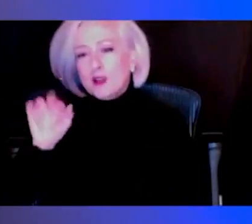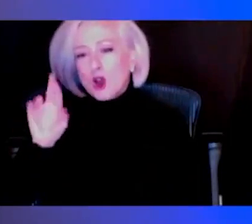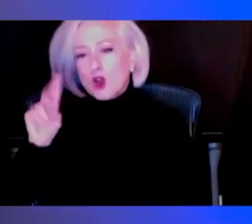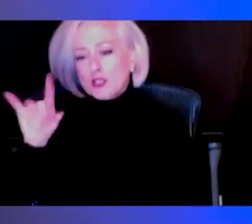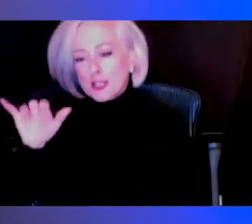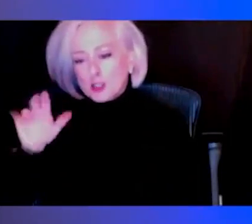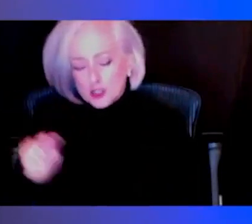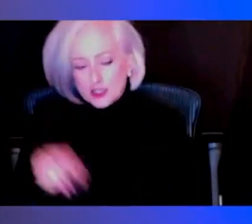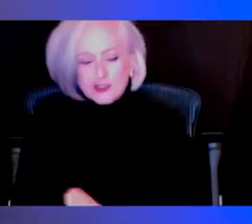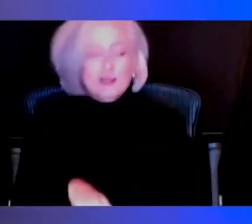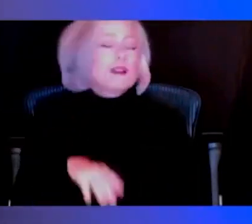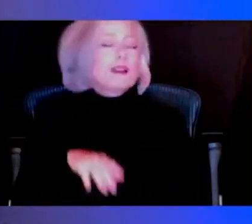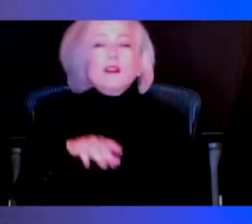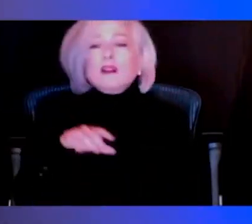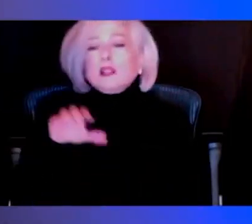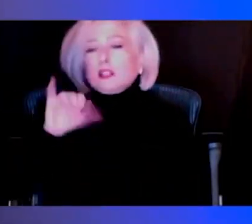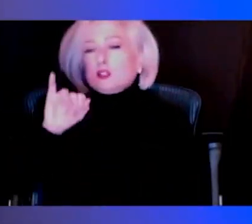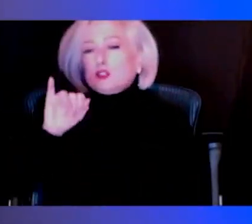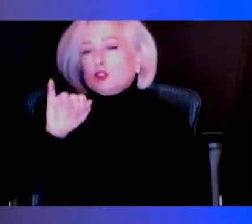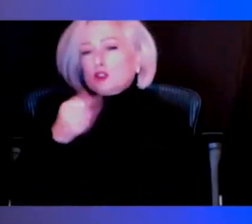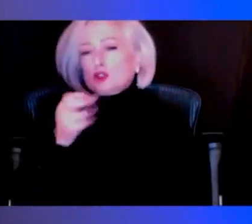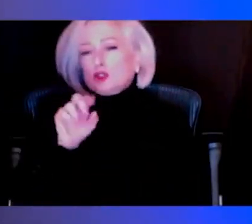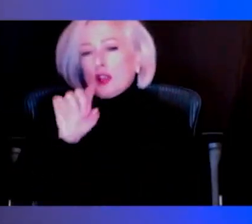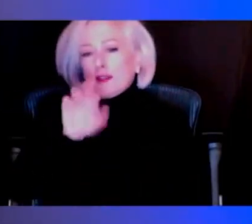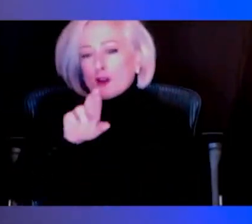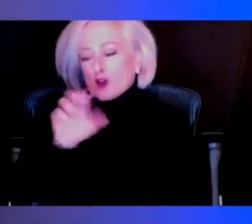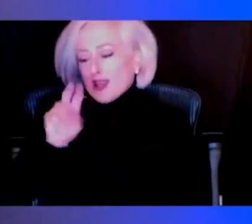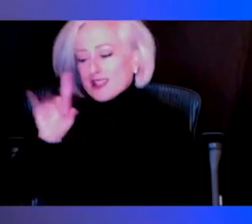Kourtney Kardashian at this point is basically a doctor, so.